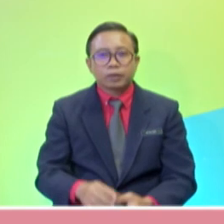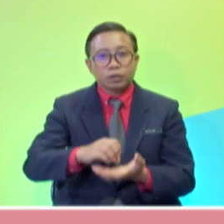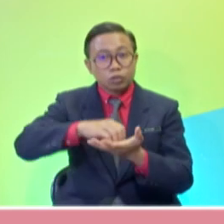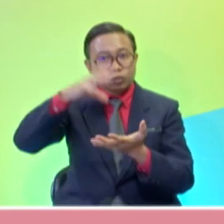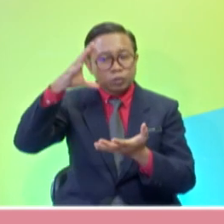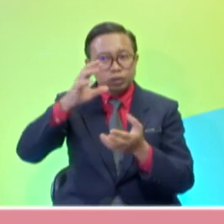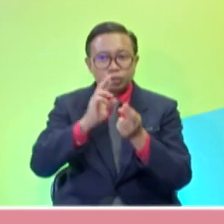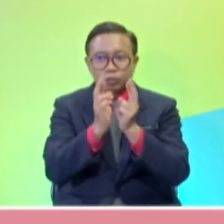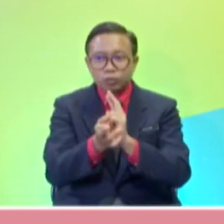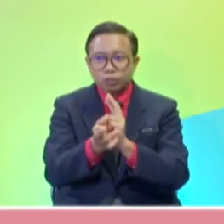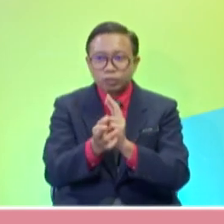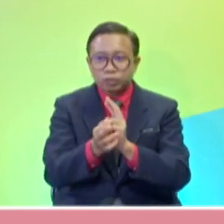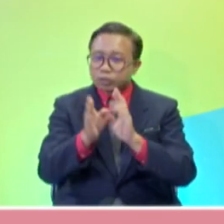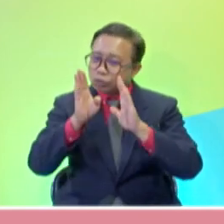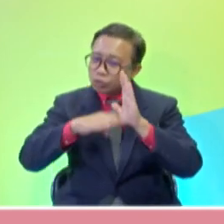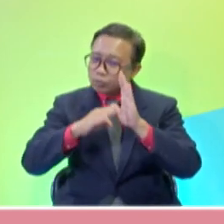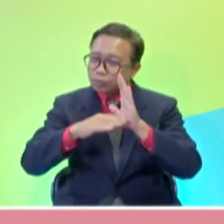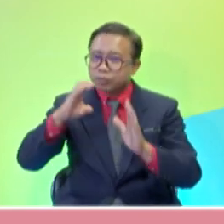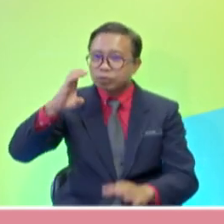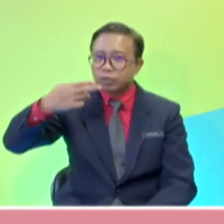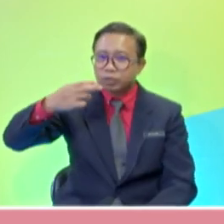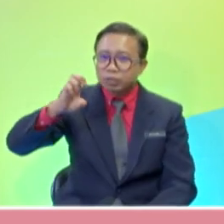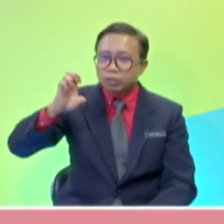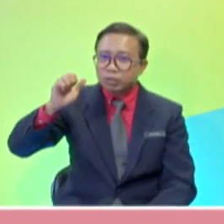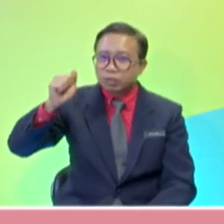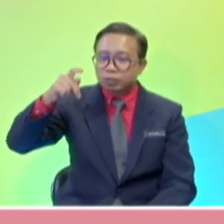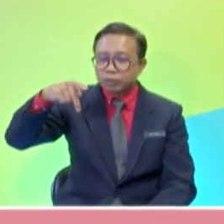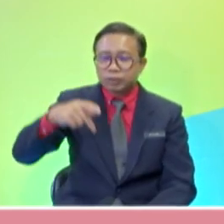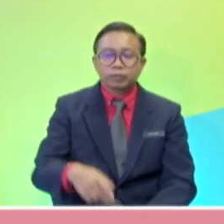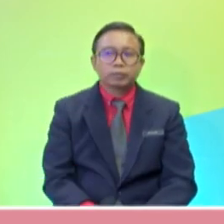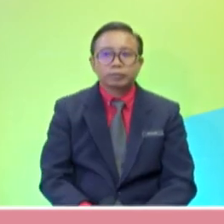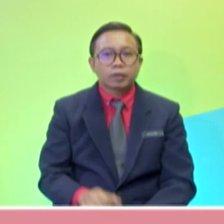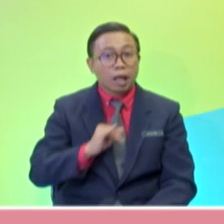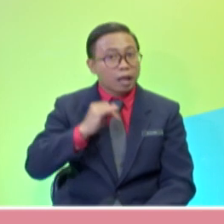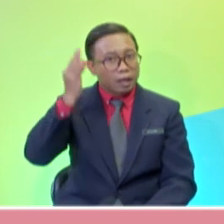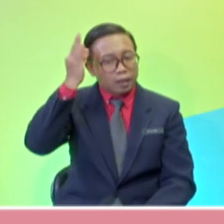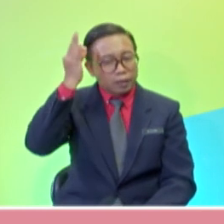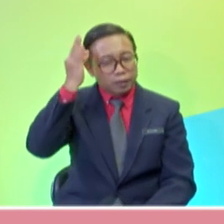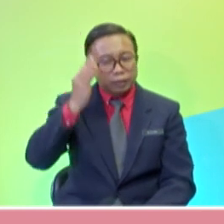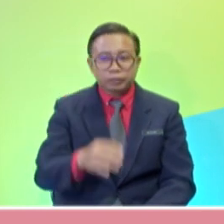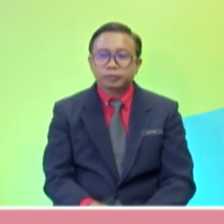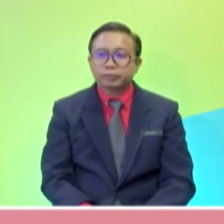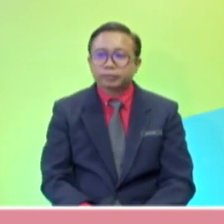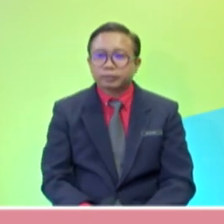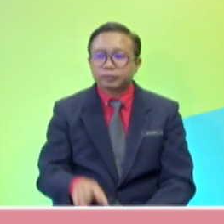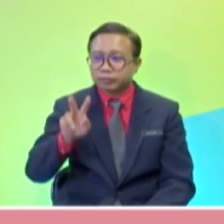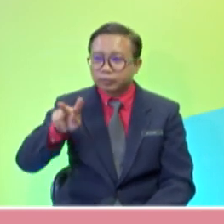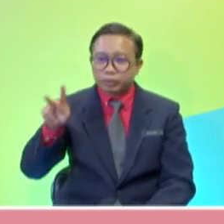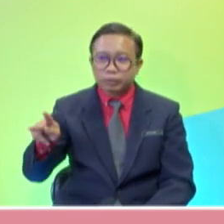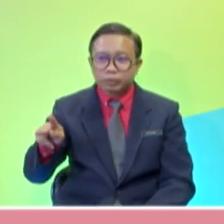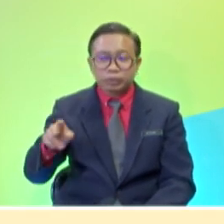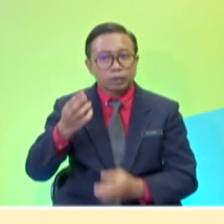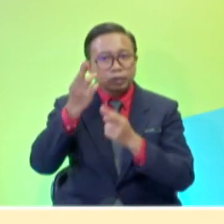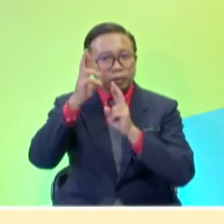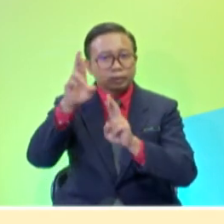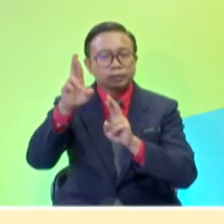the word cheap. Very good. Okay. All right. I think our pupils, are they